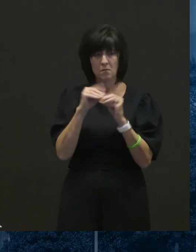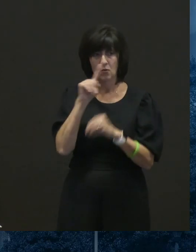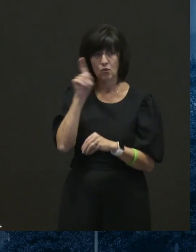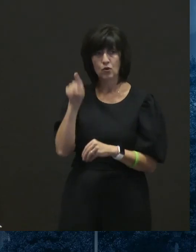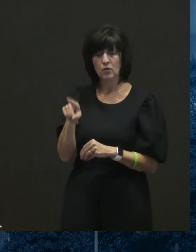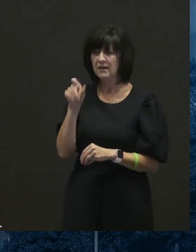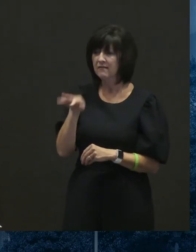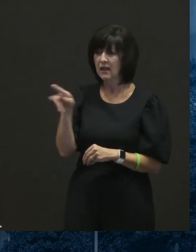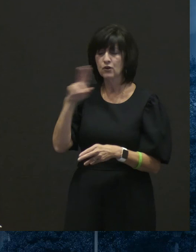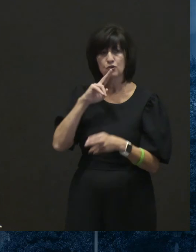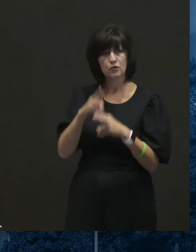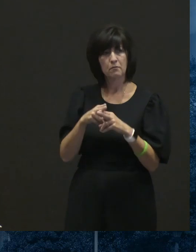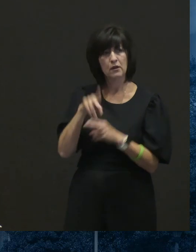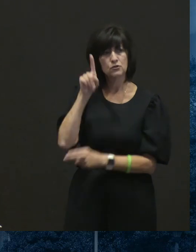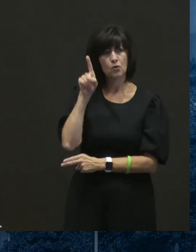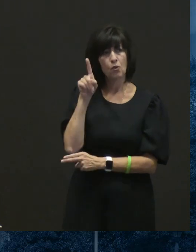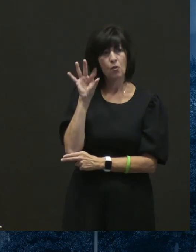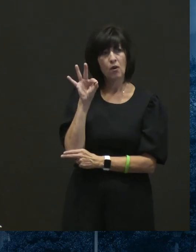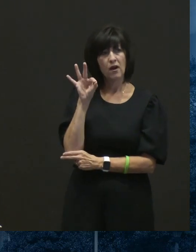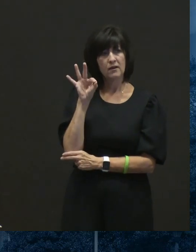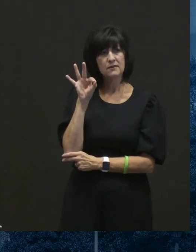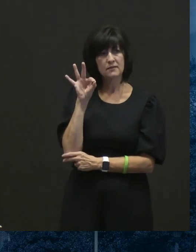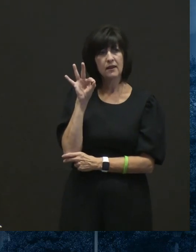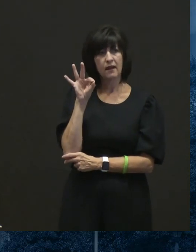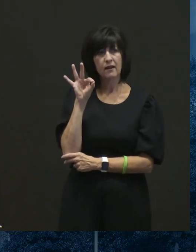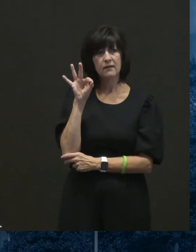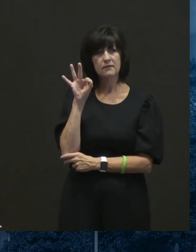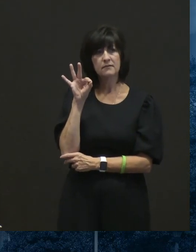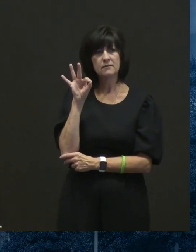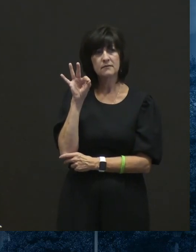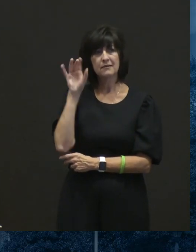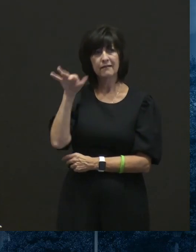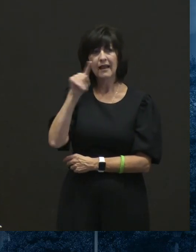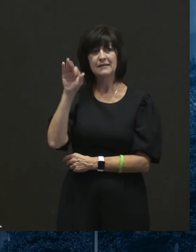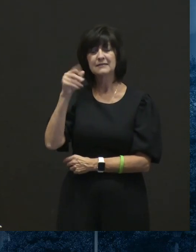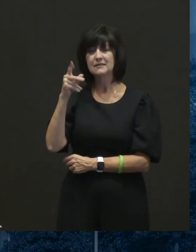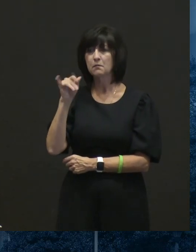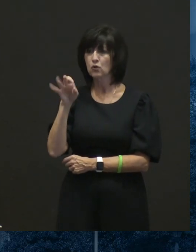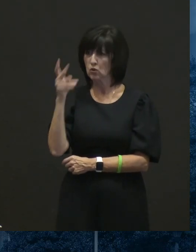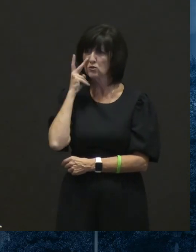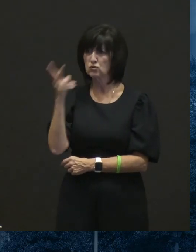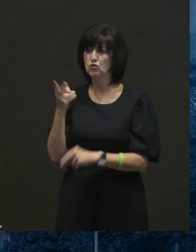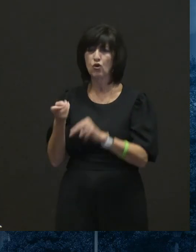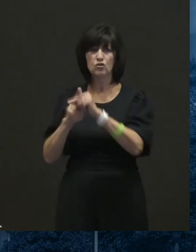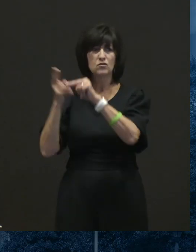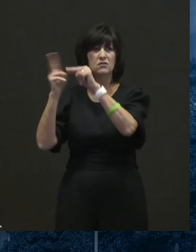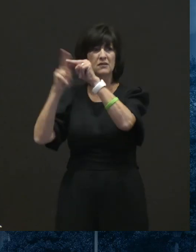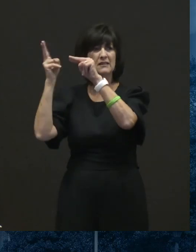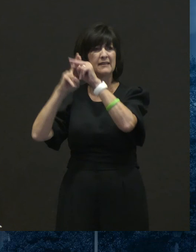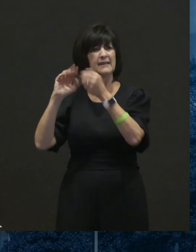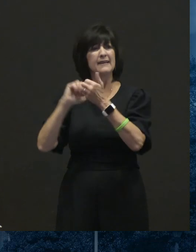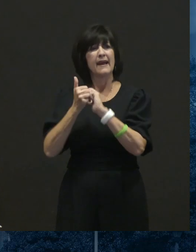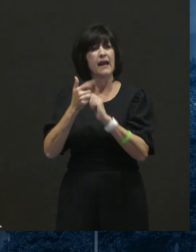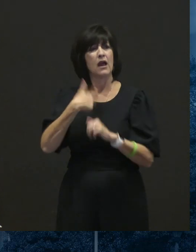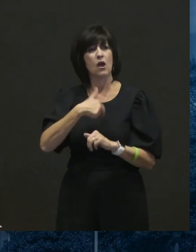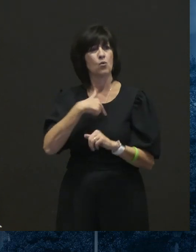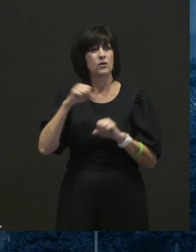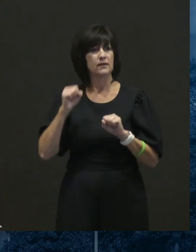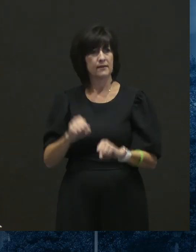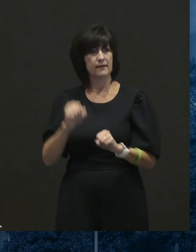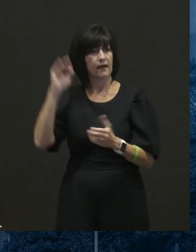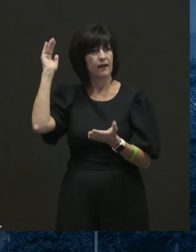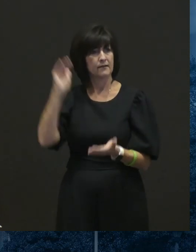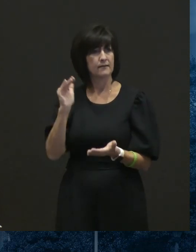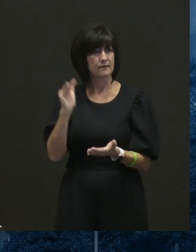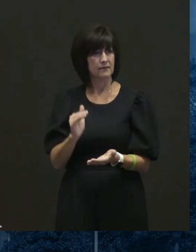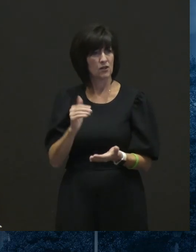zip code that you mentioned earlier that kind of seen a slight uptick, what do you think we can do to kind of bring that back down? I know we already have so many